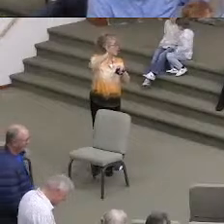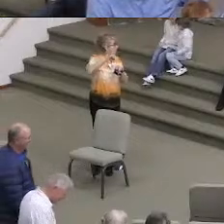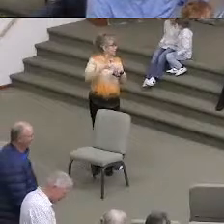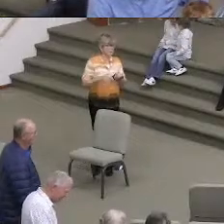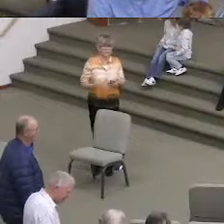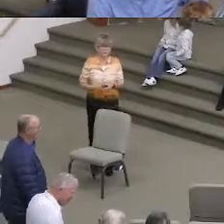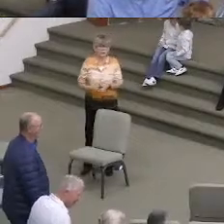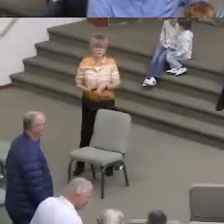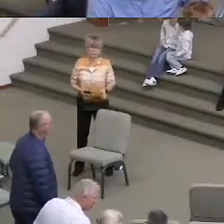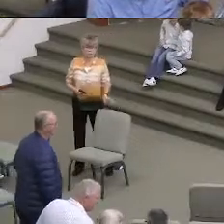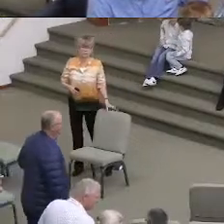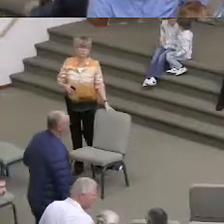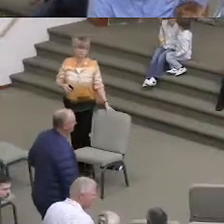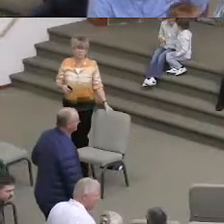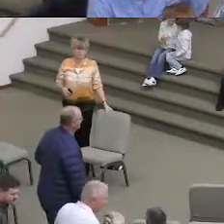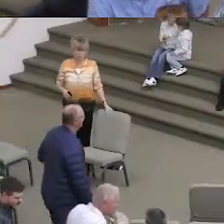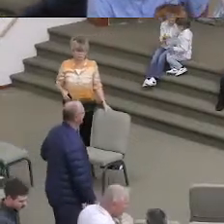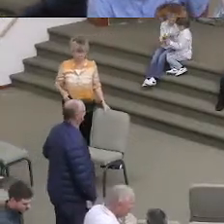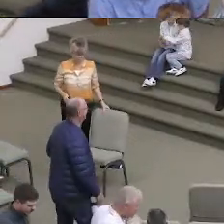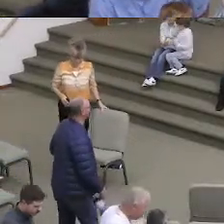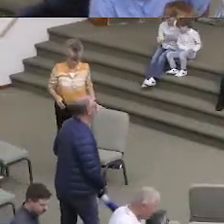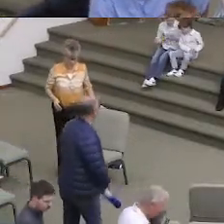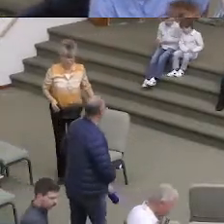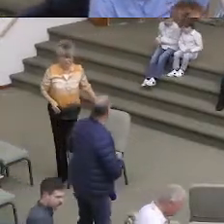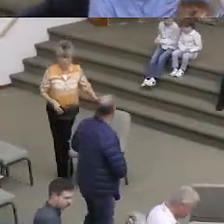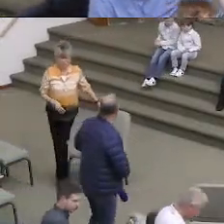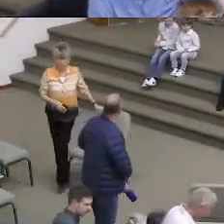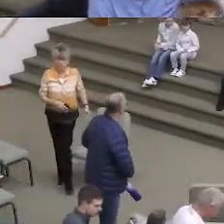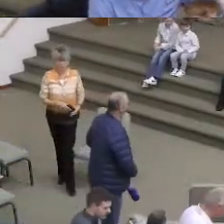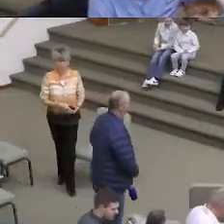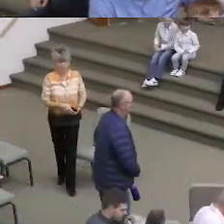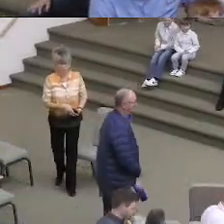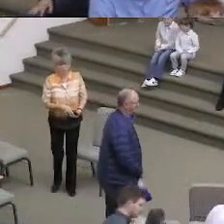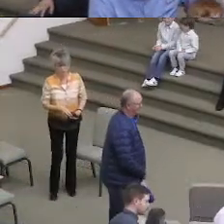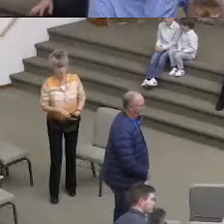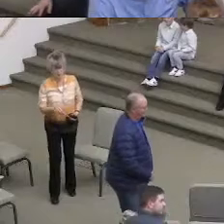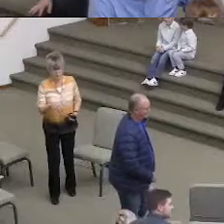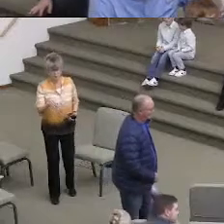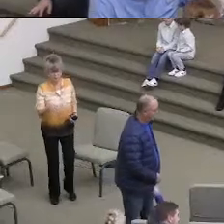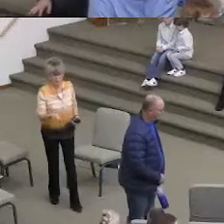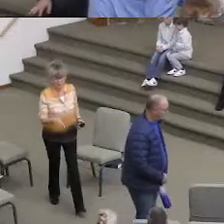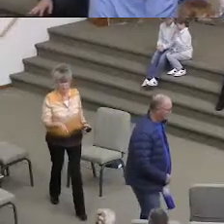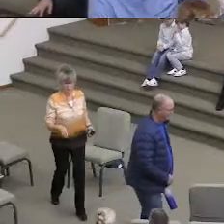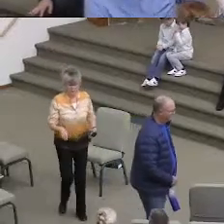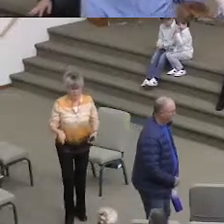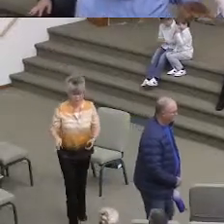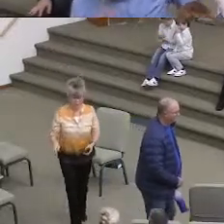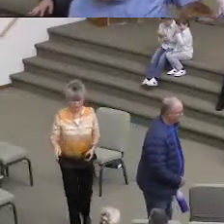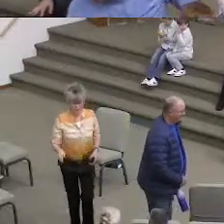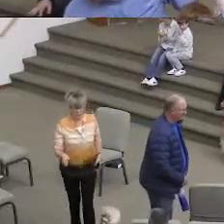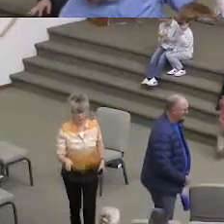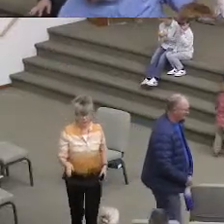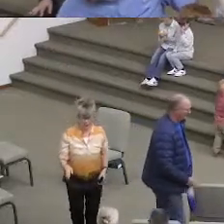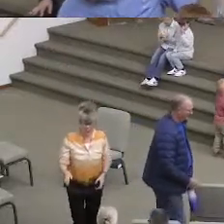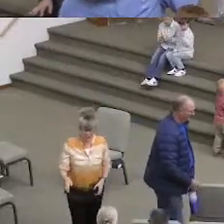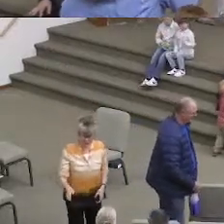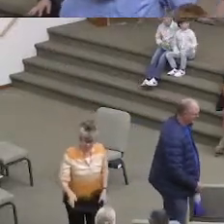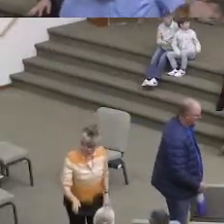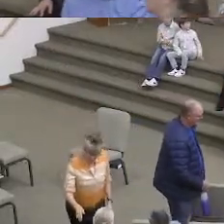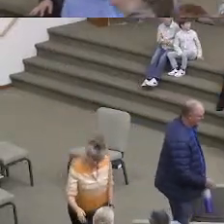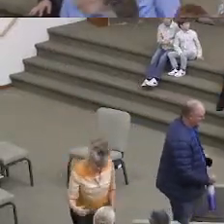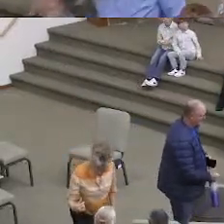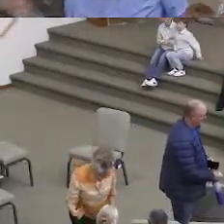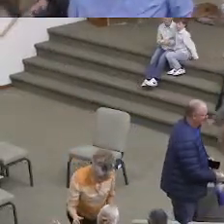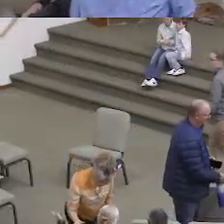The world and its desires pass away, but whoever does the will of God lives forever.